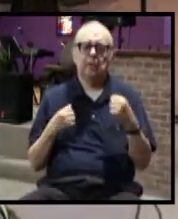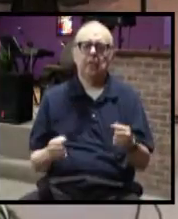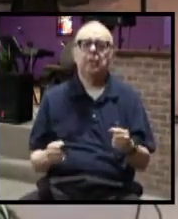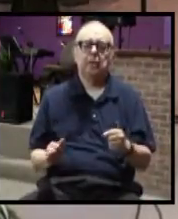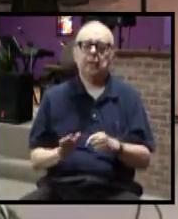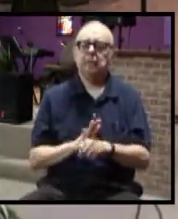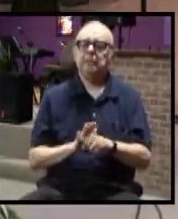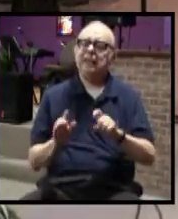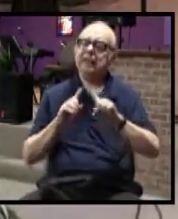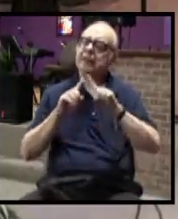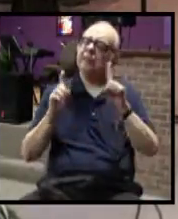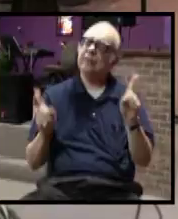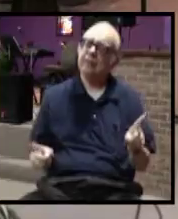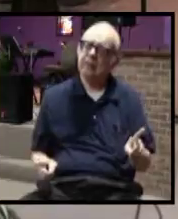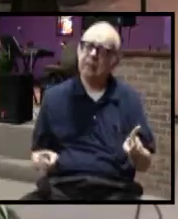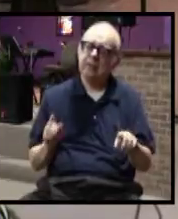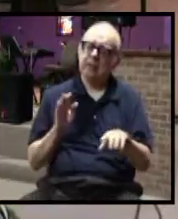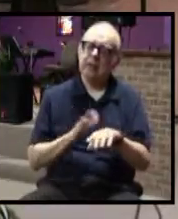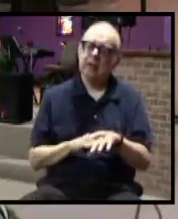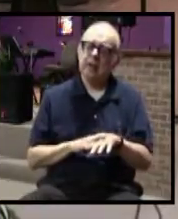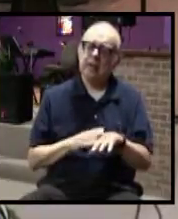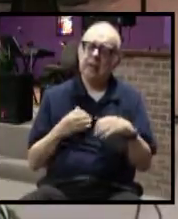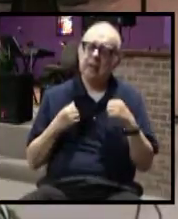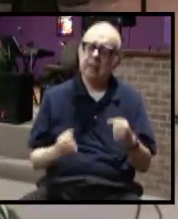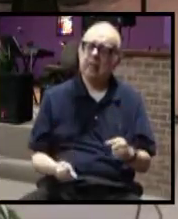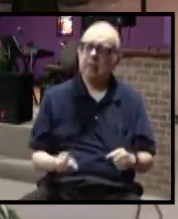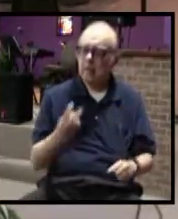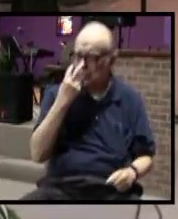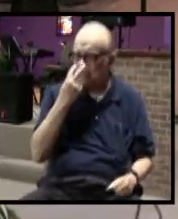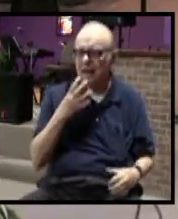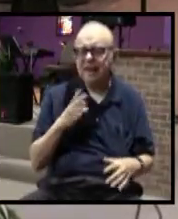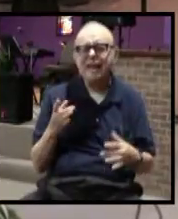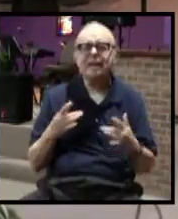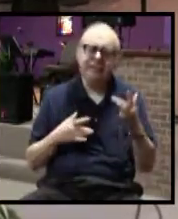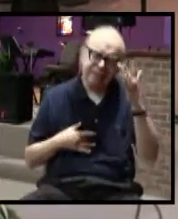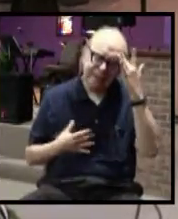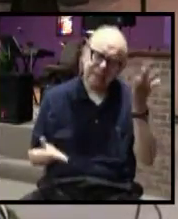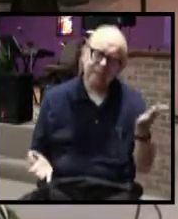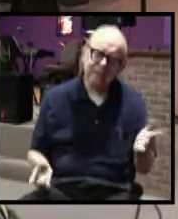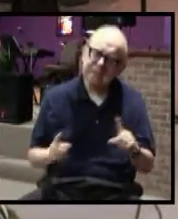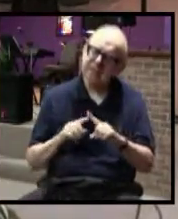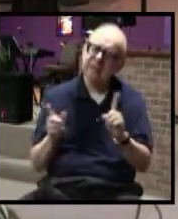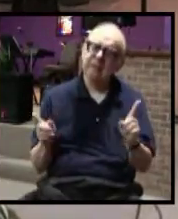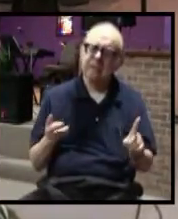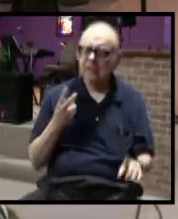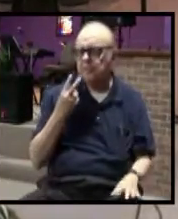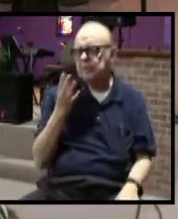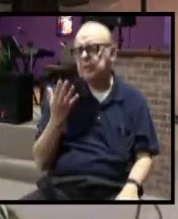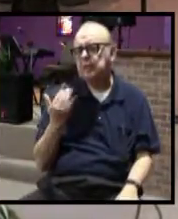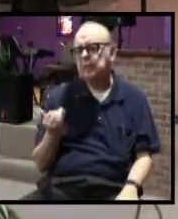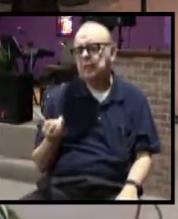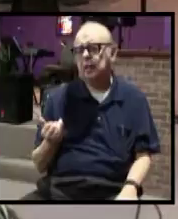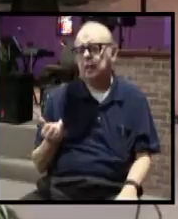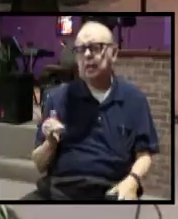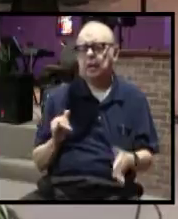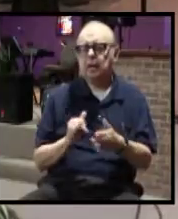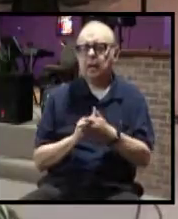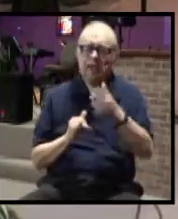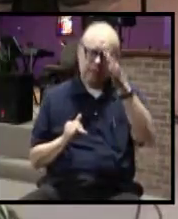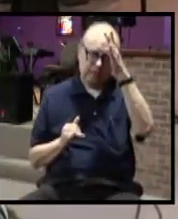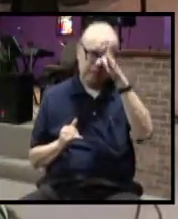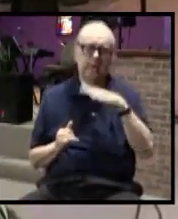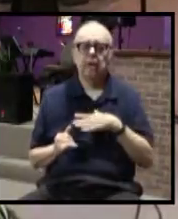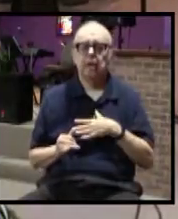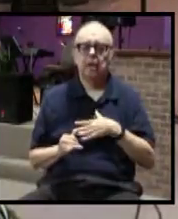But this healing was totally different than the healing of the blind and healing of the sick. You see, because